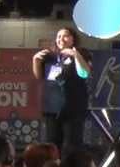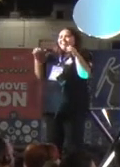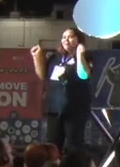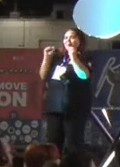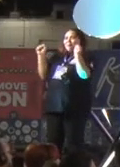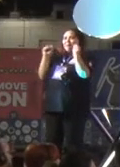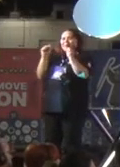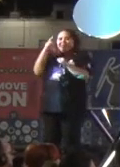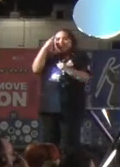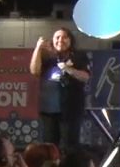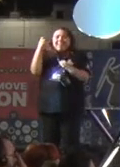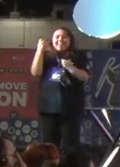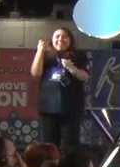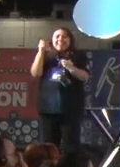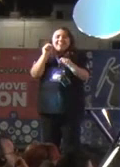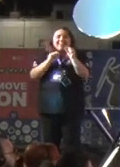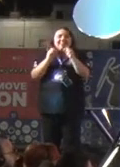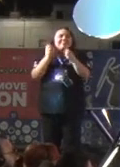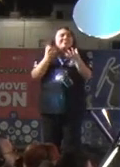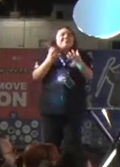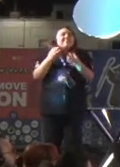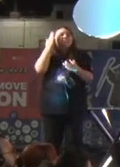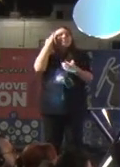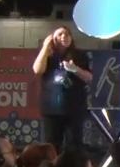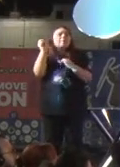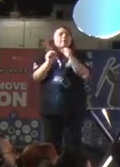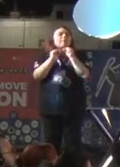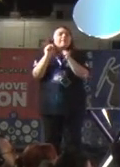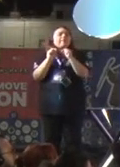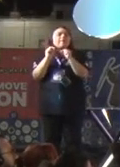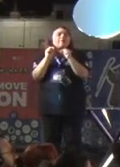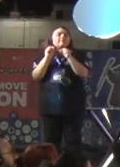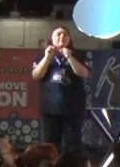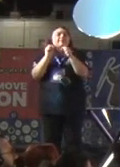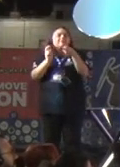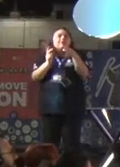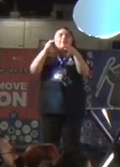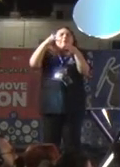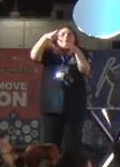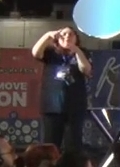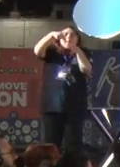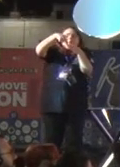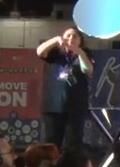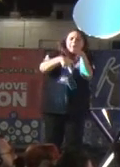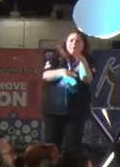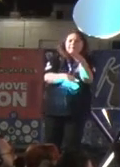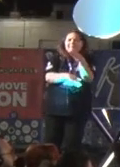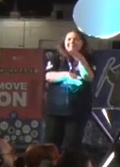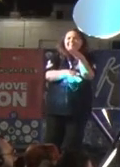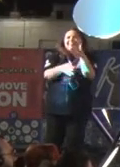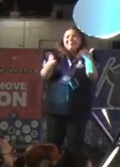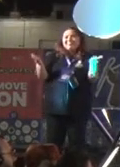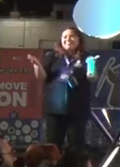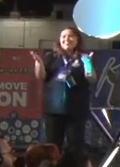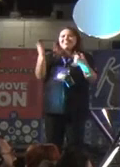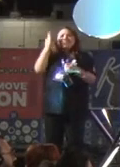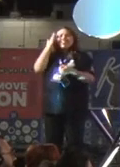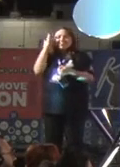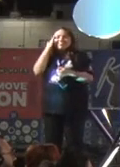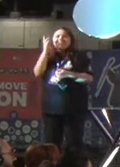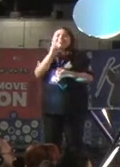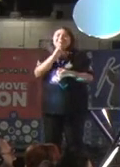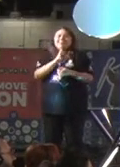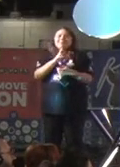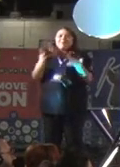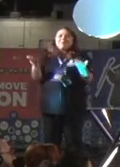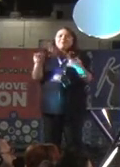know what would happen when they fell in a black hole. And they understood the answer because it came from something they